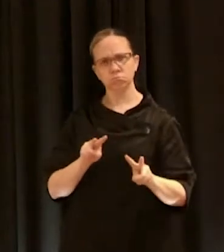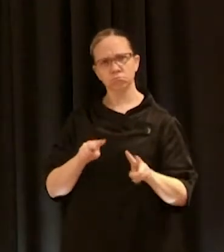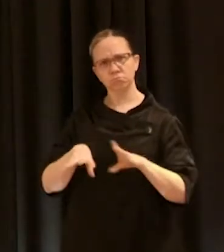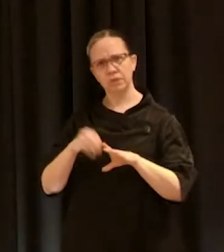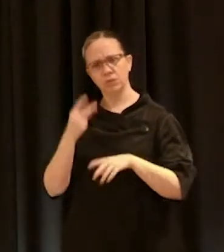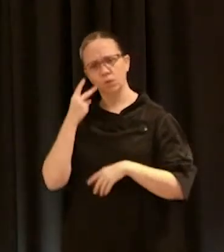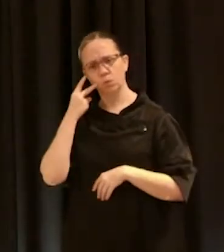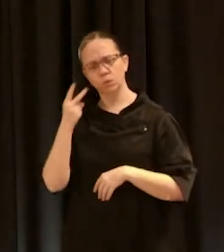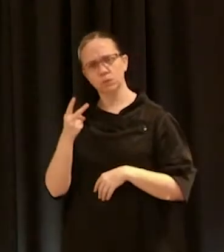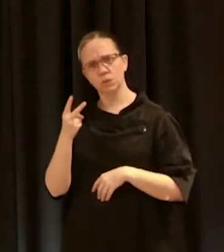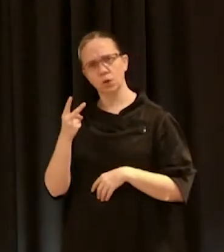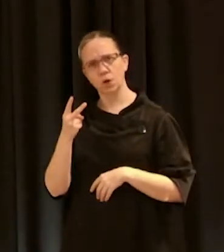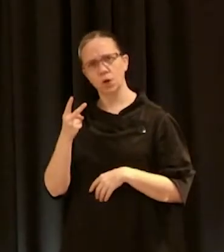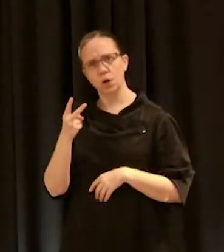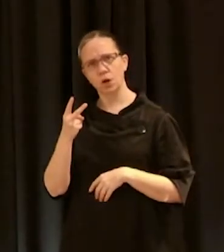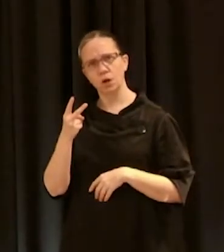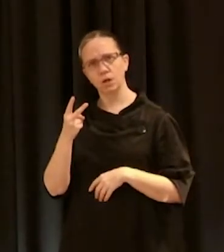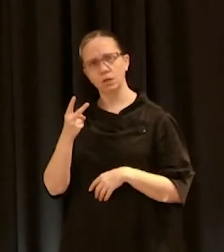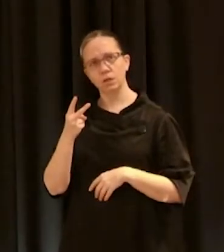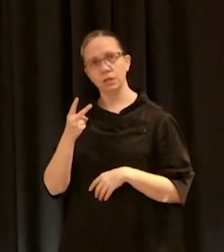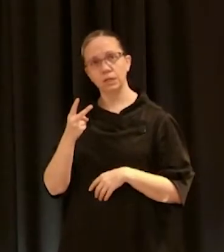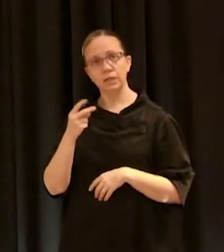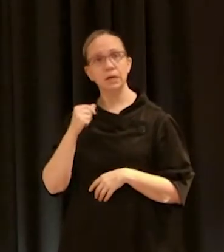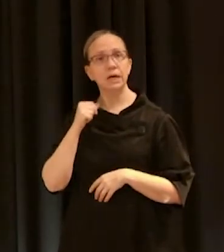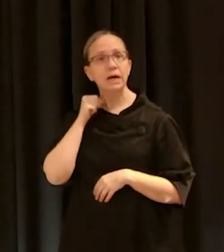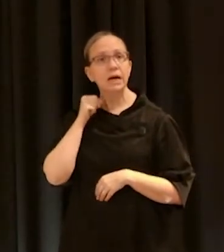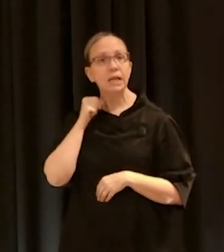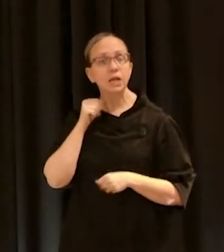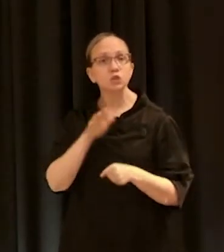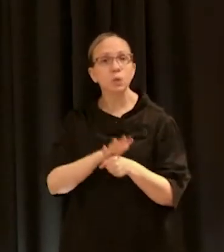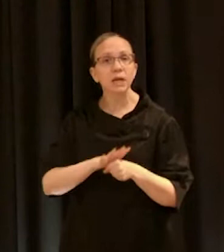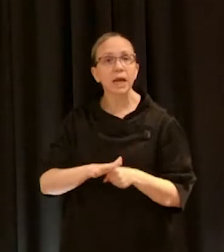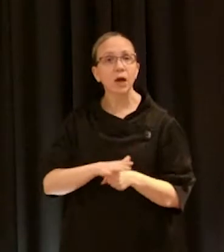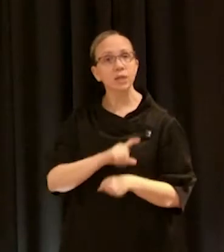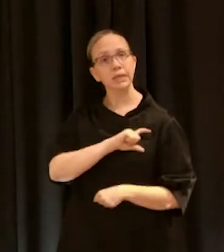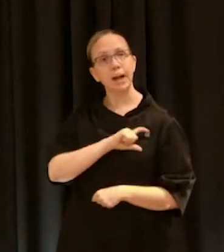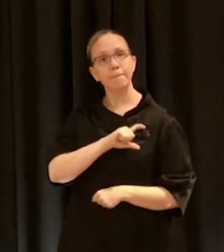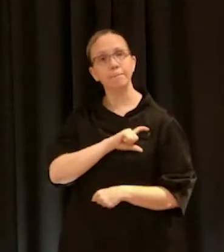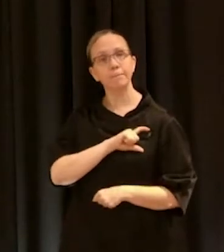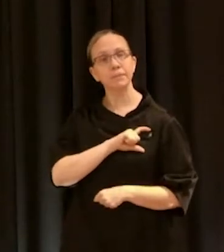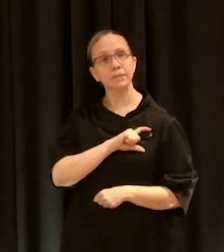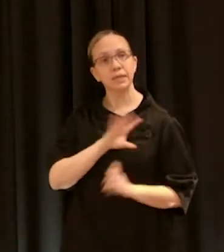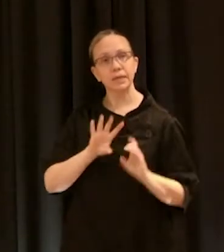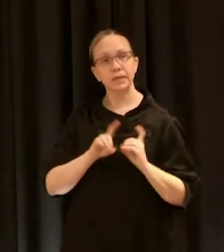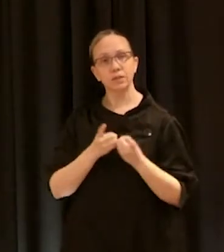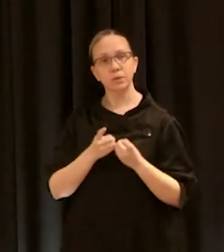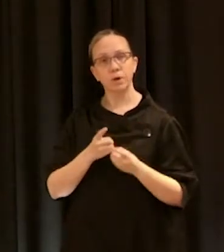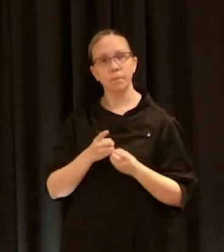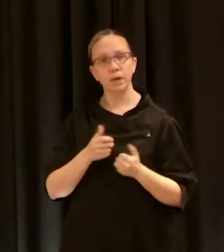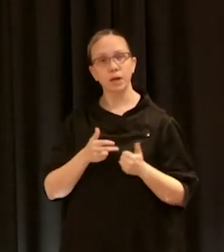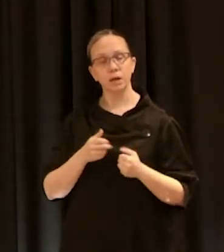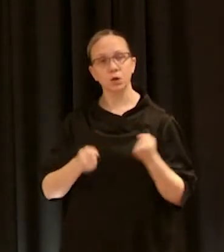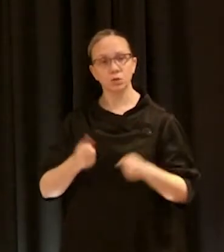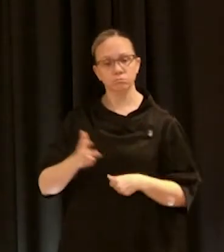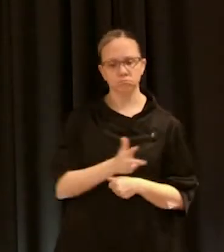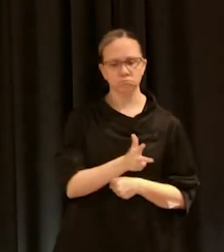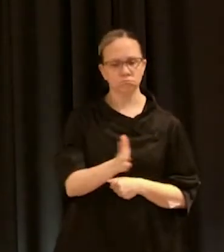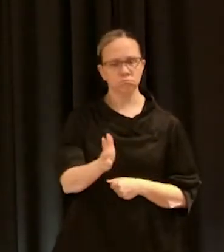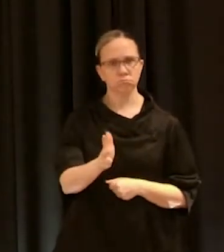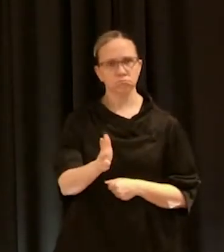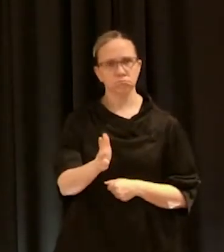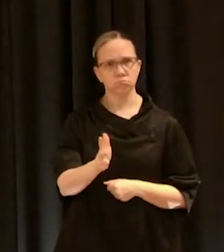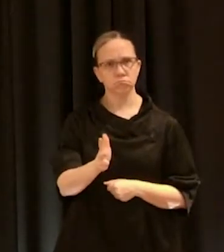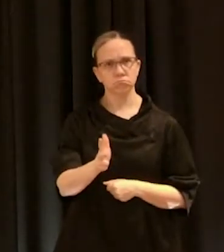and we saw a couple of Alachua County Sheriff's Department vehicles pull in under our